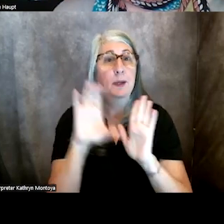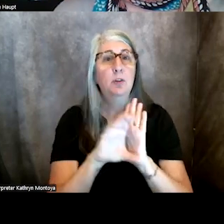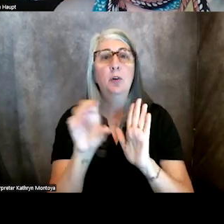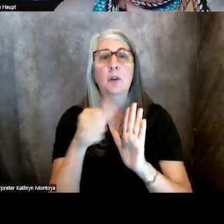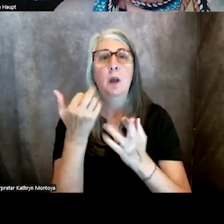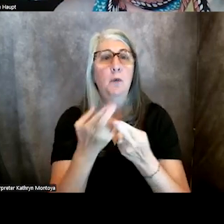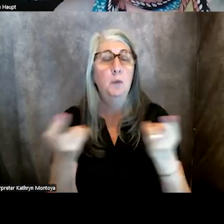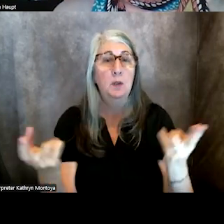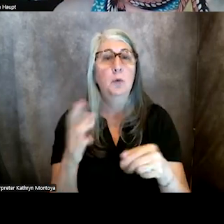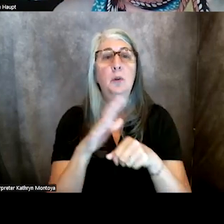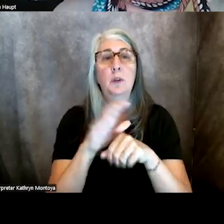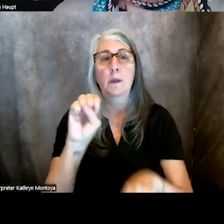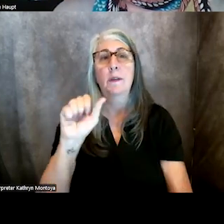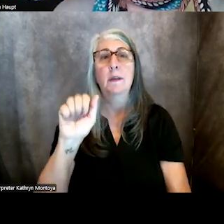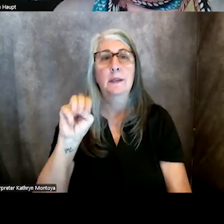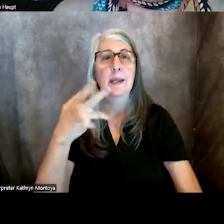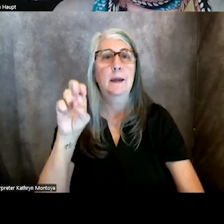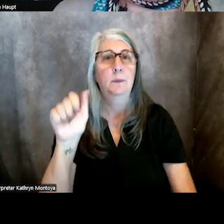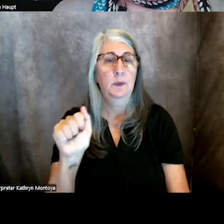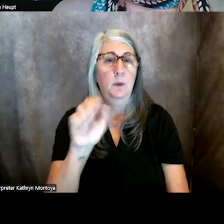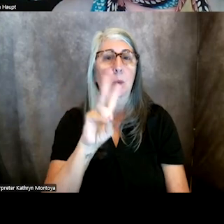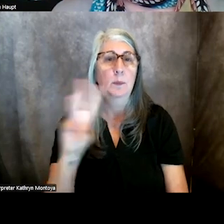it's wonderful.